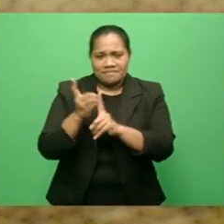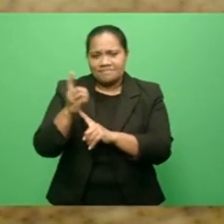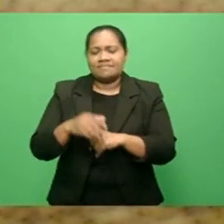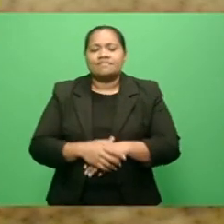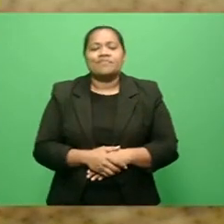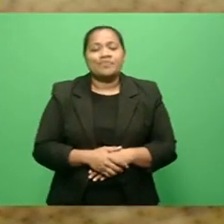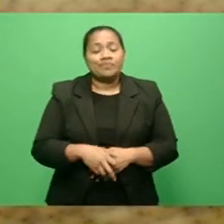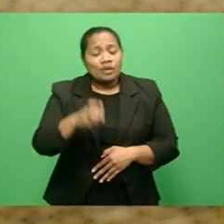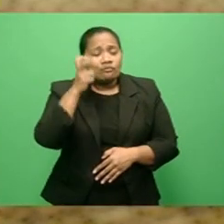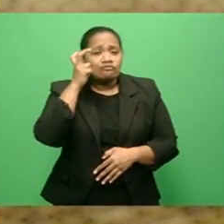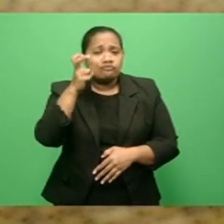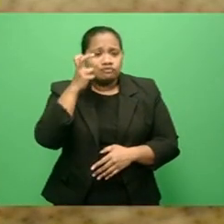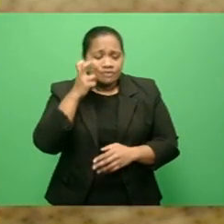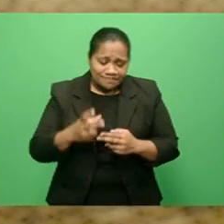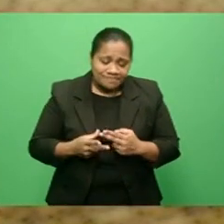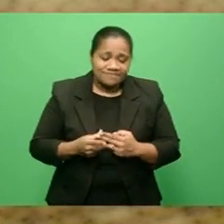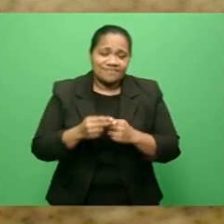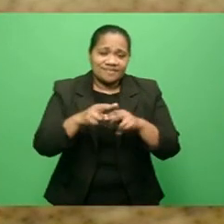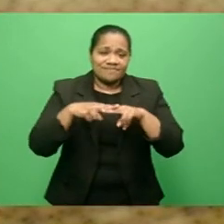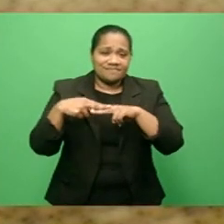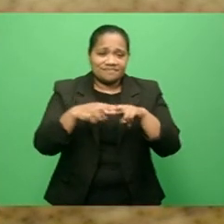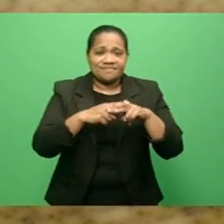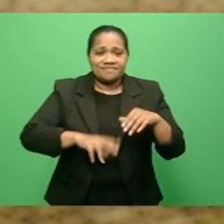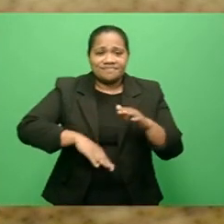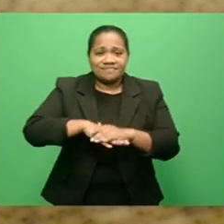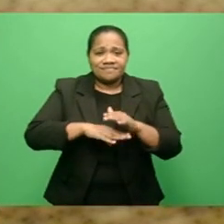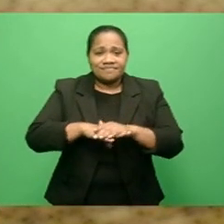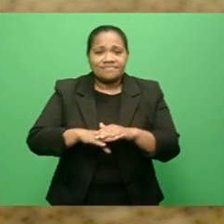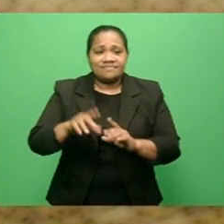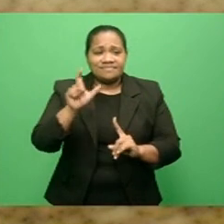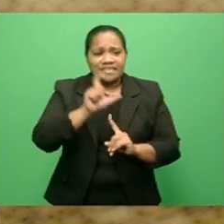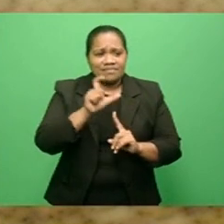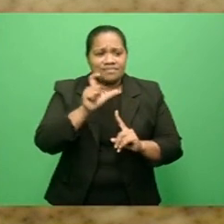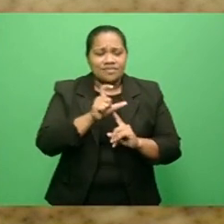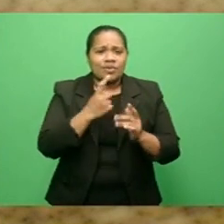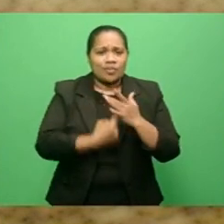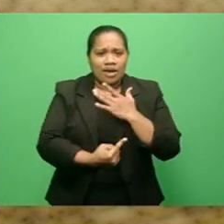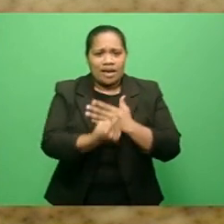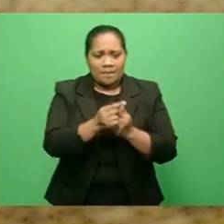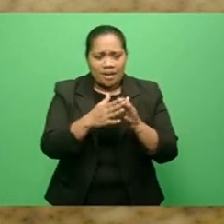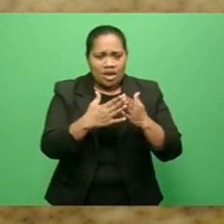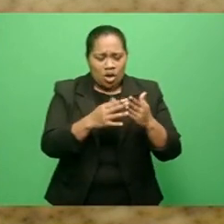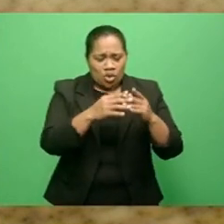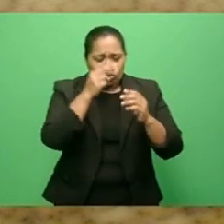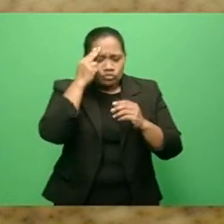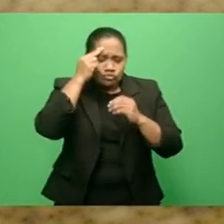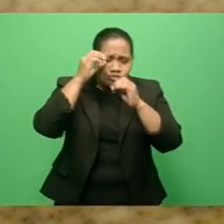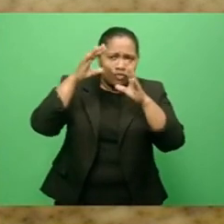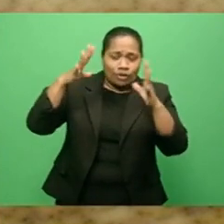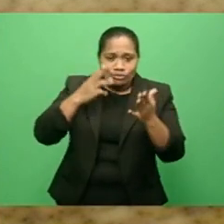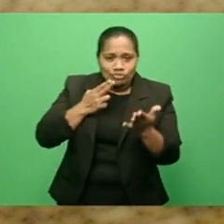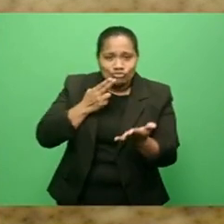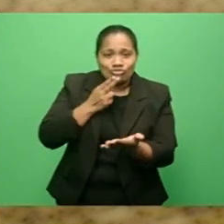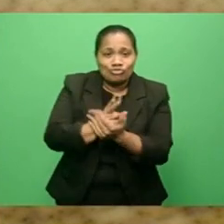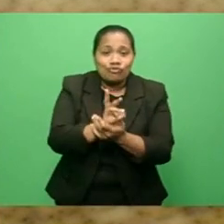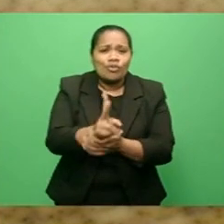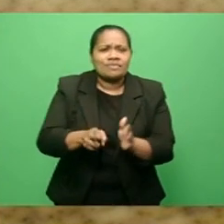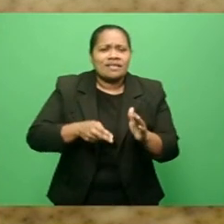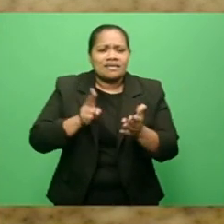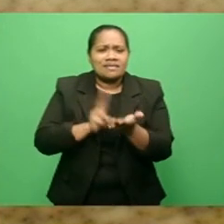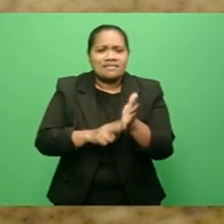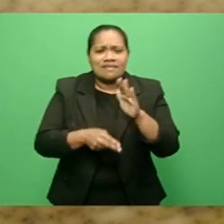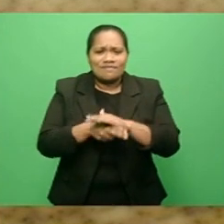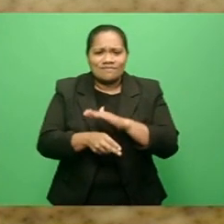Training alongside Fiji football captain Roy Krishna has been a dream come true for Navua's 17-year-old striker Thomas